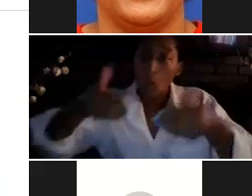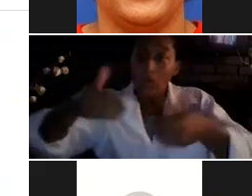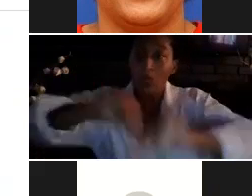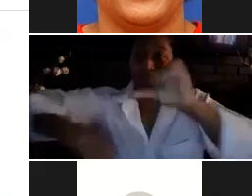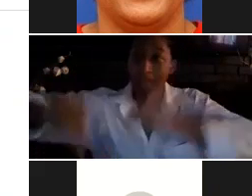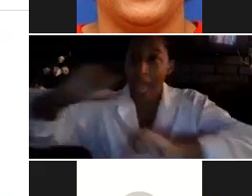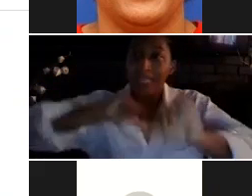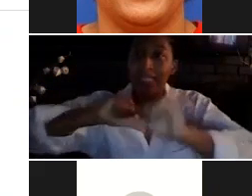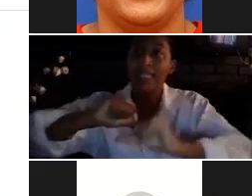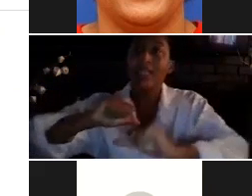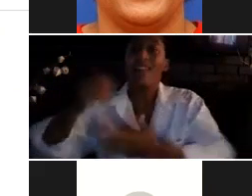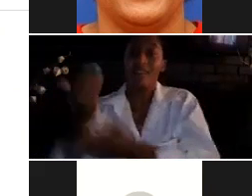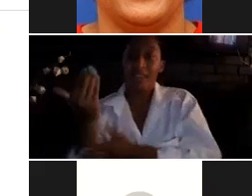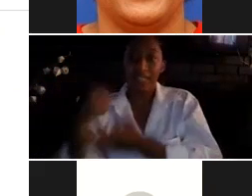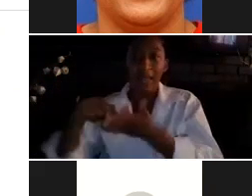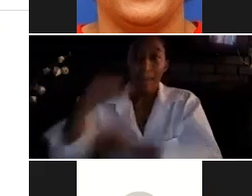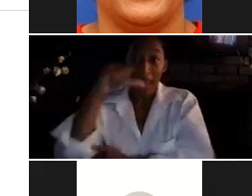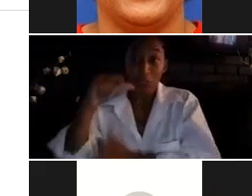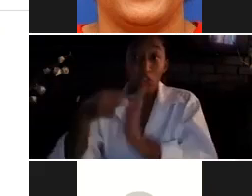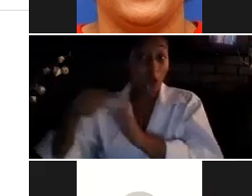right? Does that help?